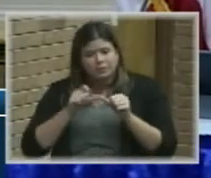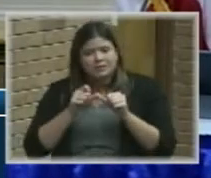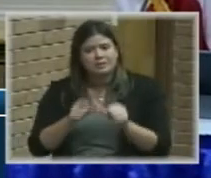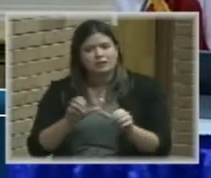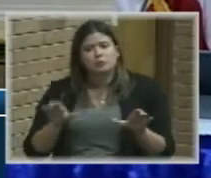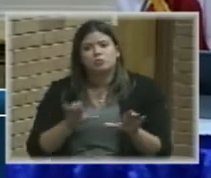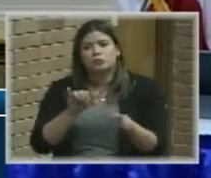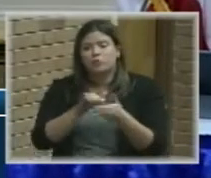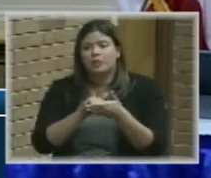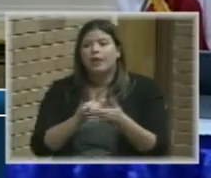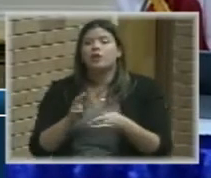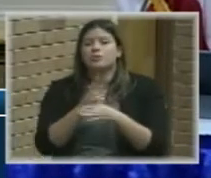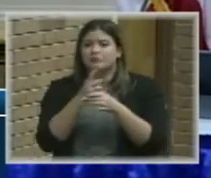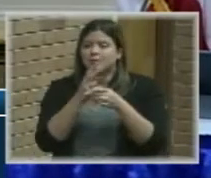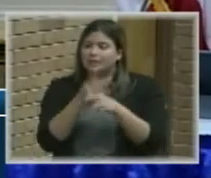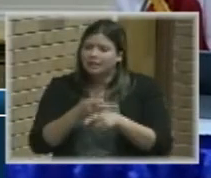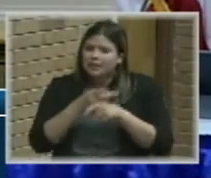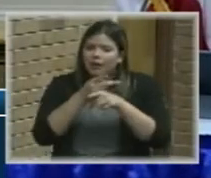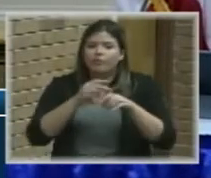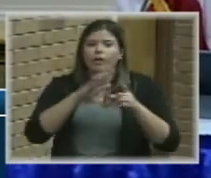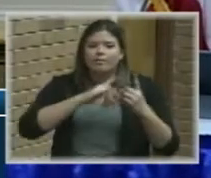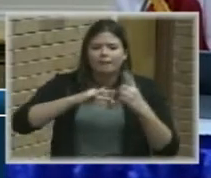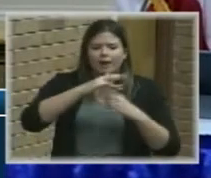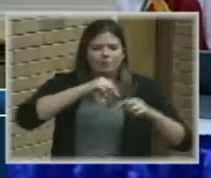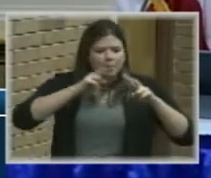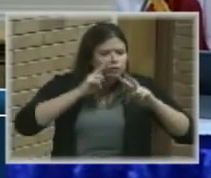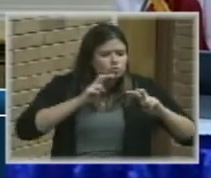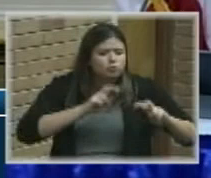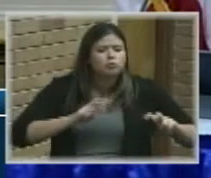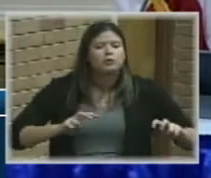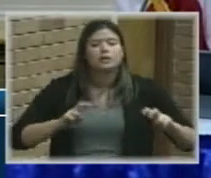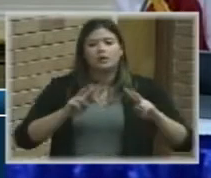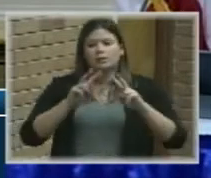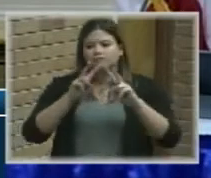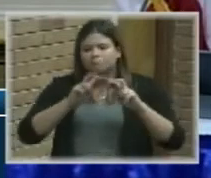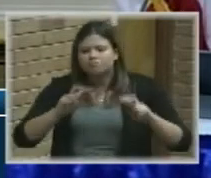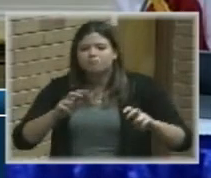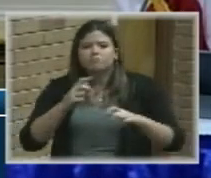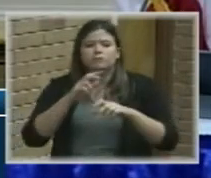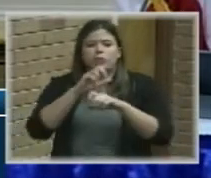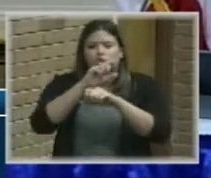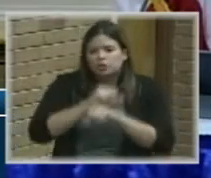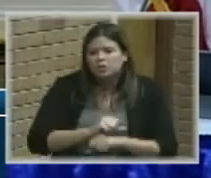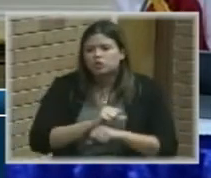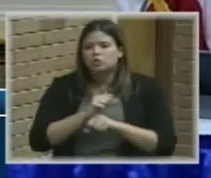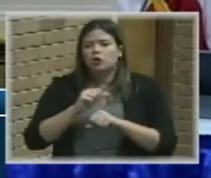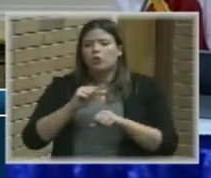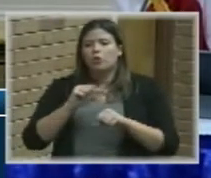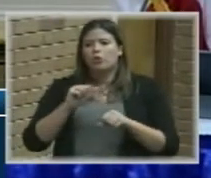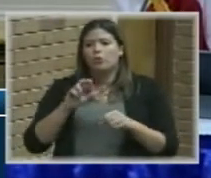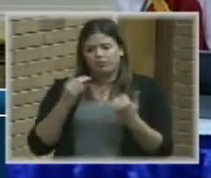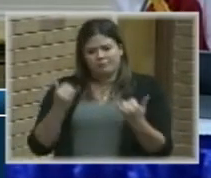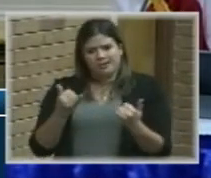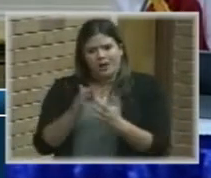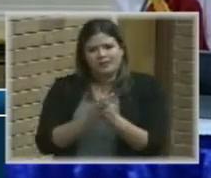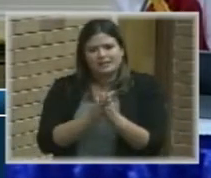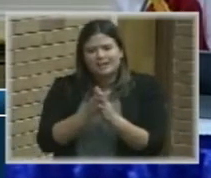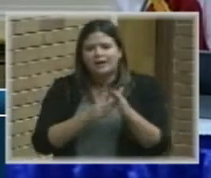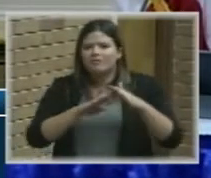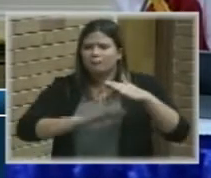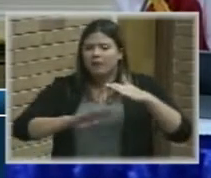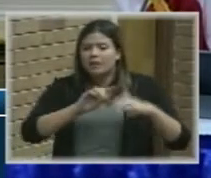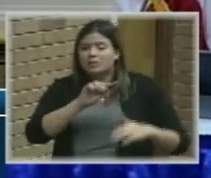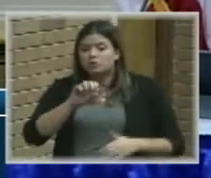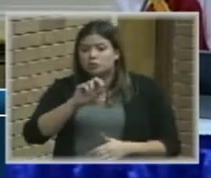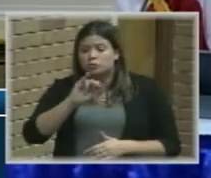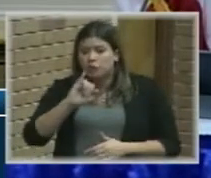environmental scrutiny, careful scrutiny under either traditional or incentive zoning to make sure that this community